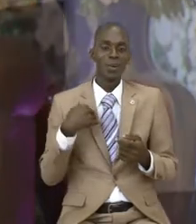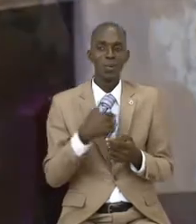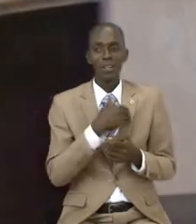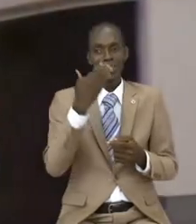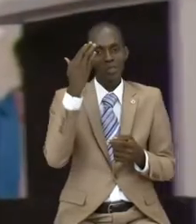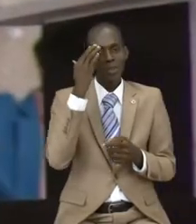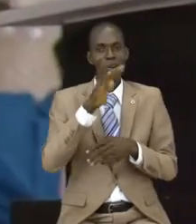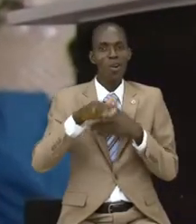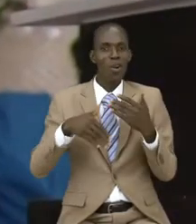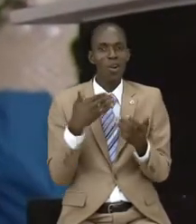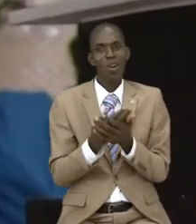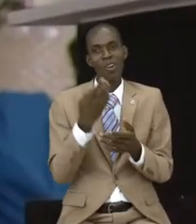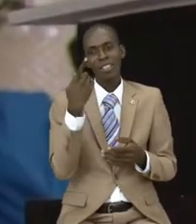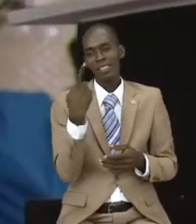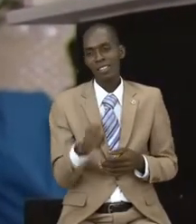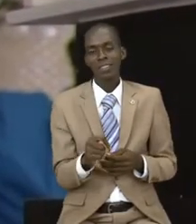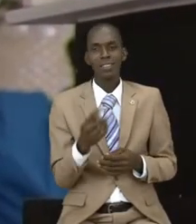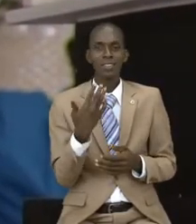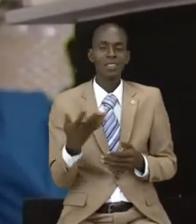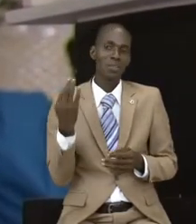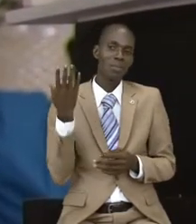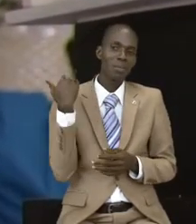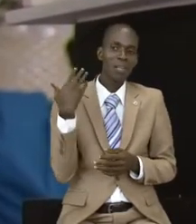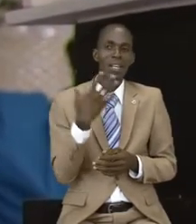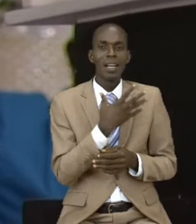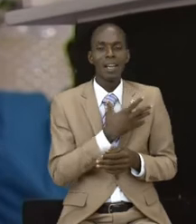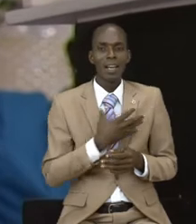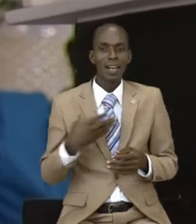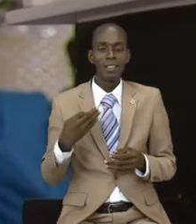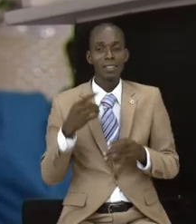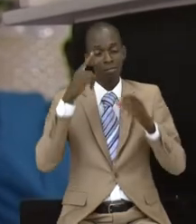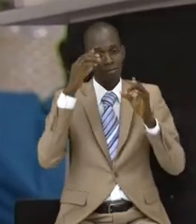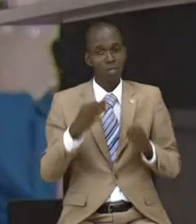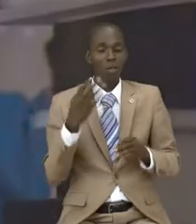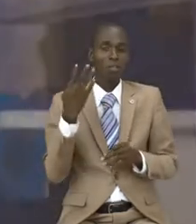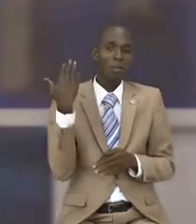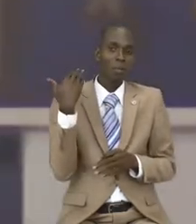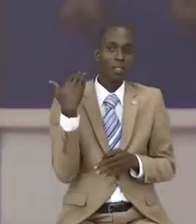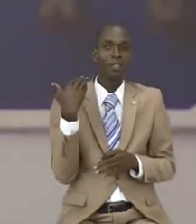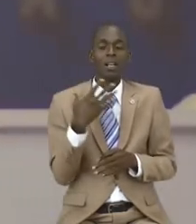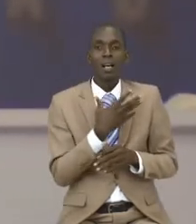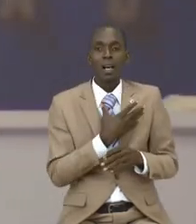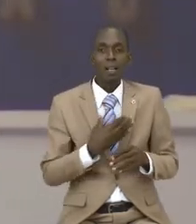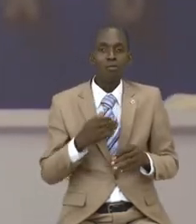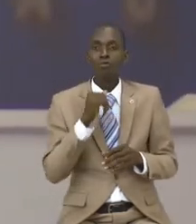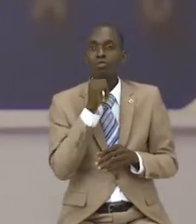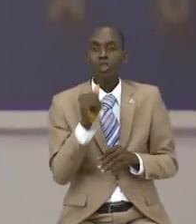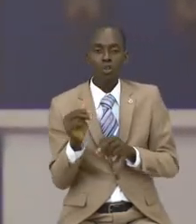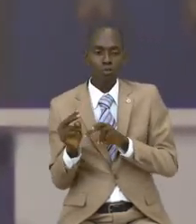the resolutions of the past. And nothing ever worked. Not